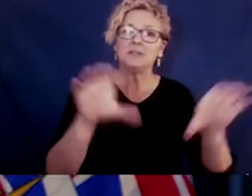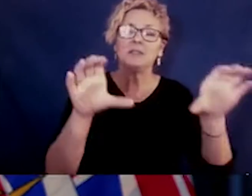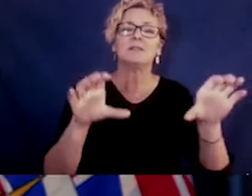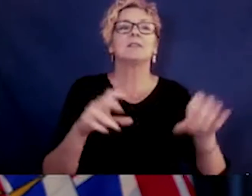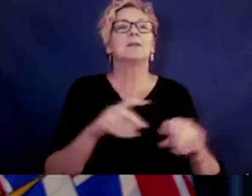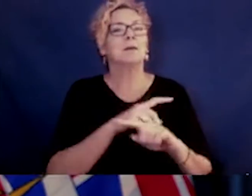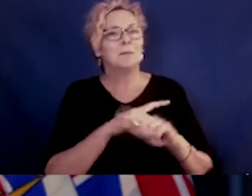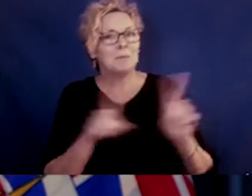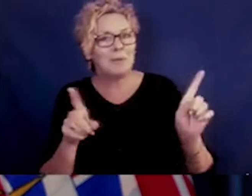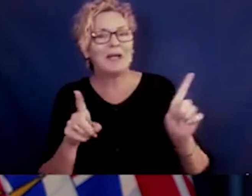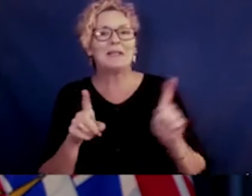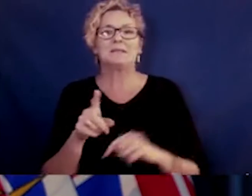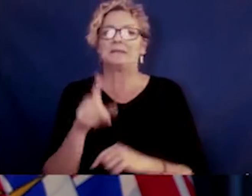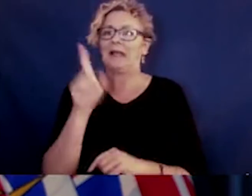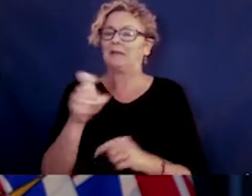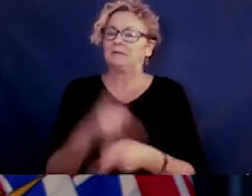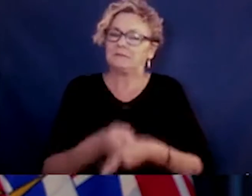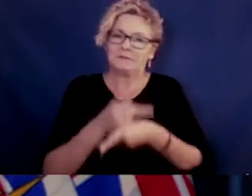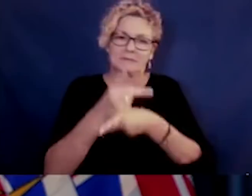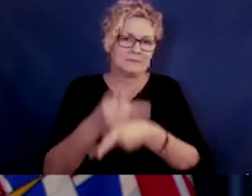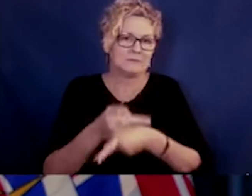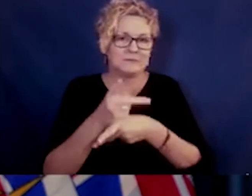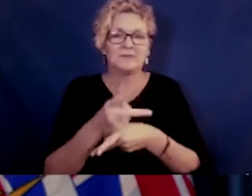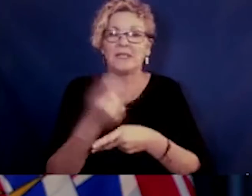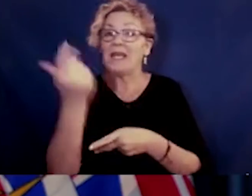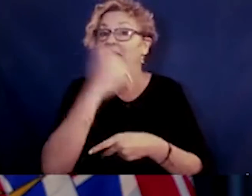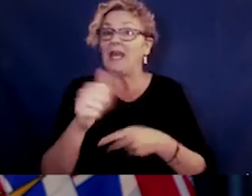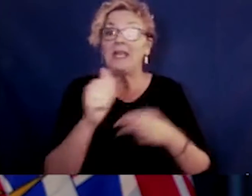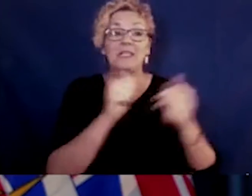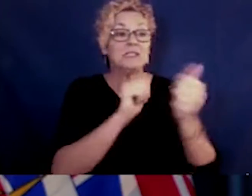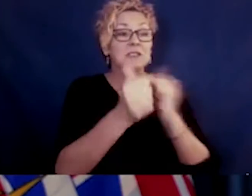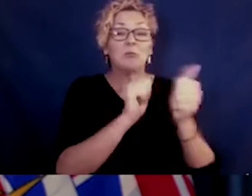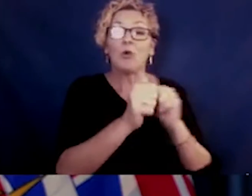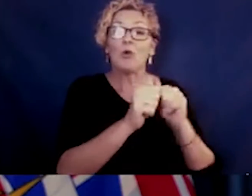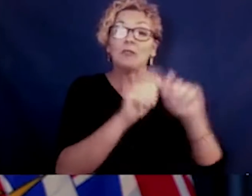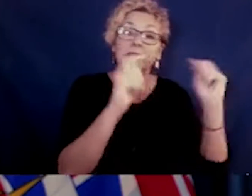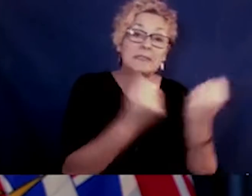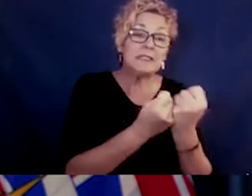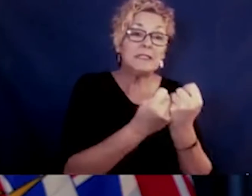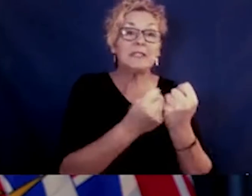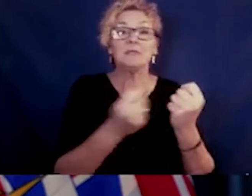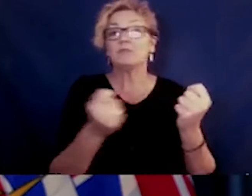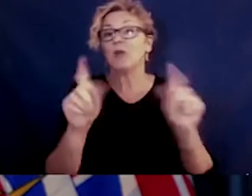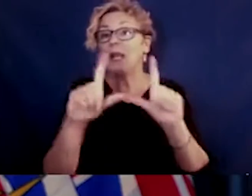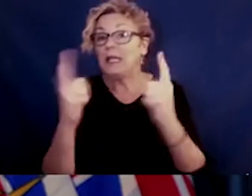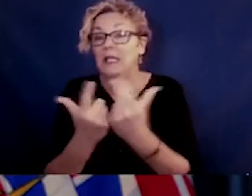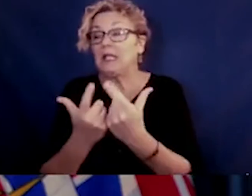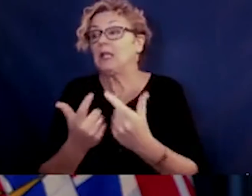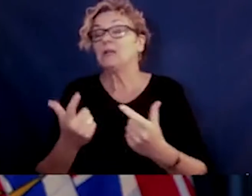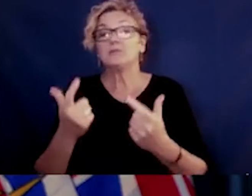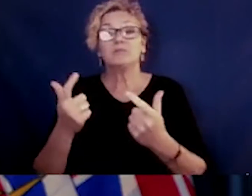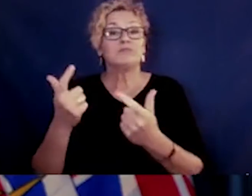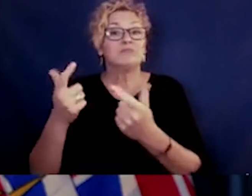children in particular who are playing on teams. But we also know that spending time socializing or cheering with other parents and